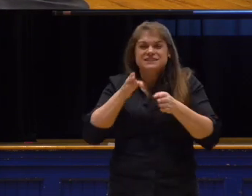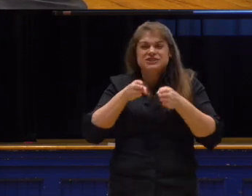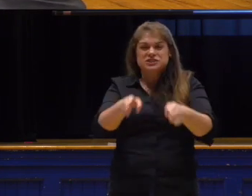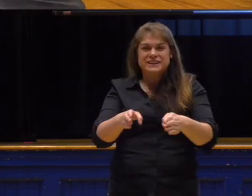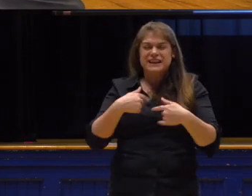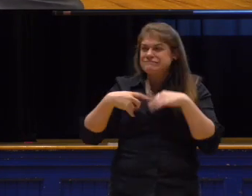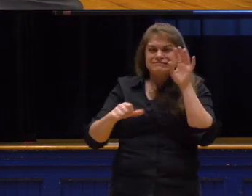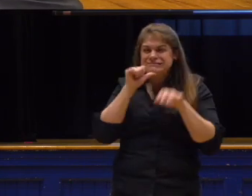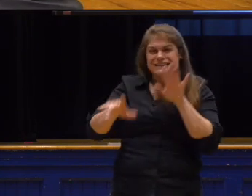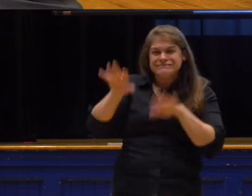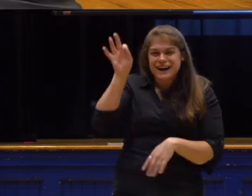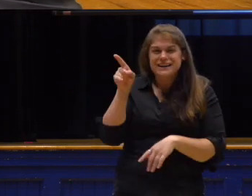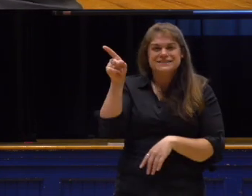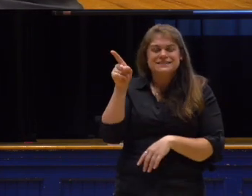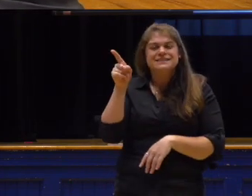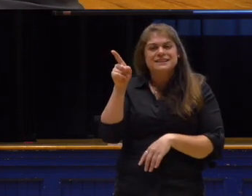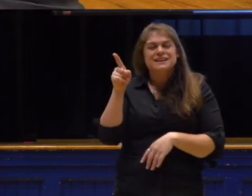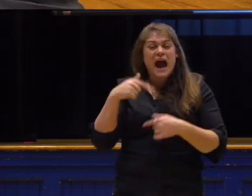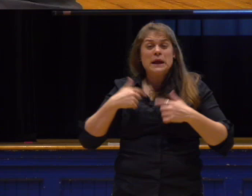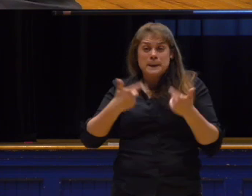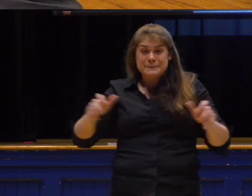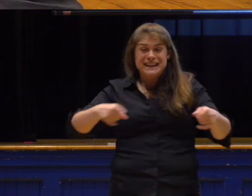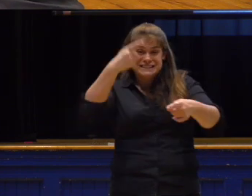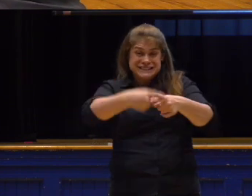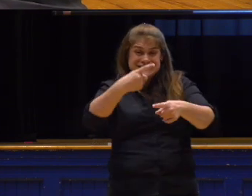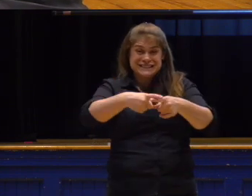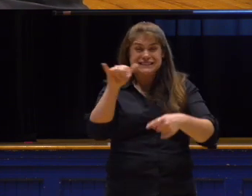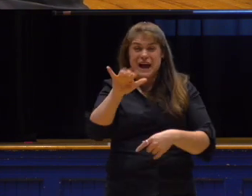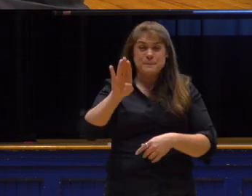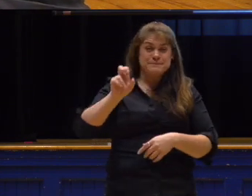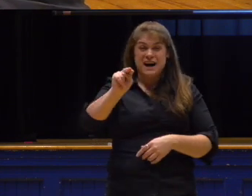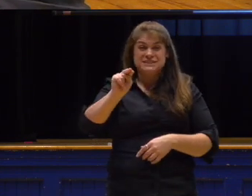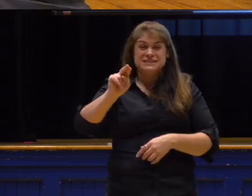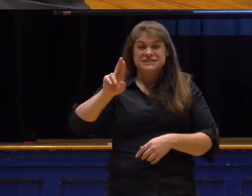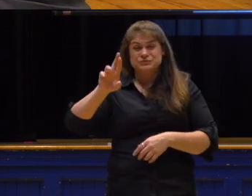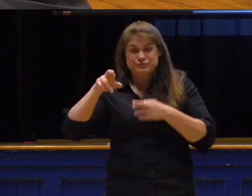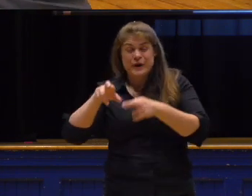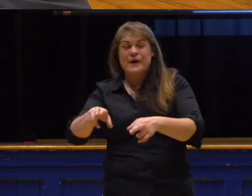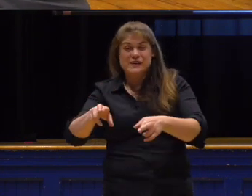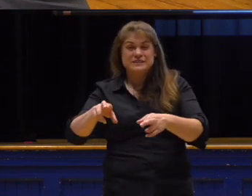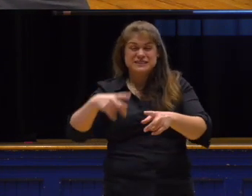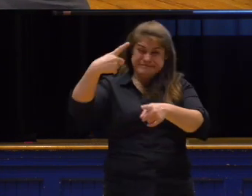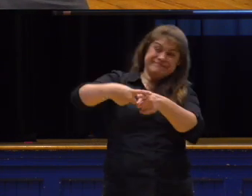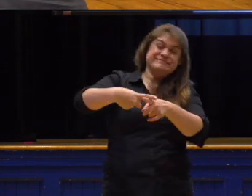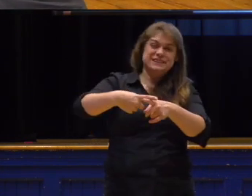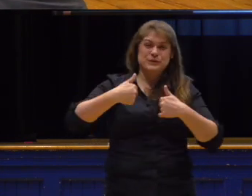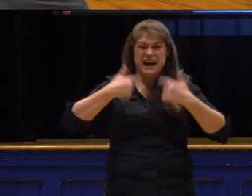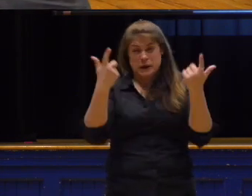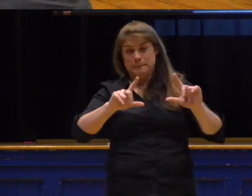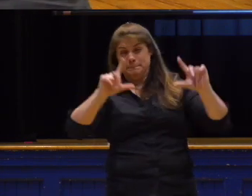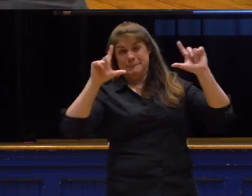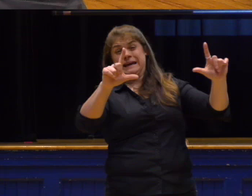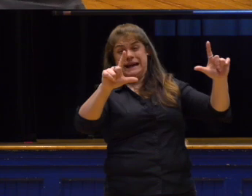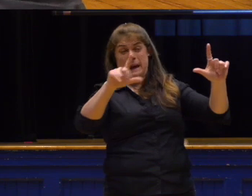they don't find it. And at big intersections like Boston Road and Parker, you would think that you would have big signs